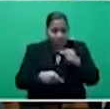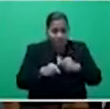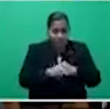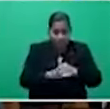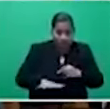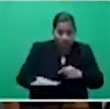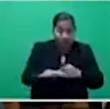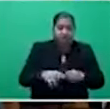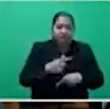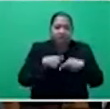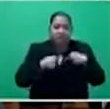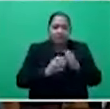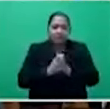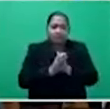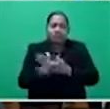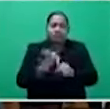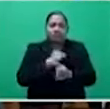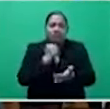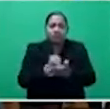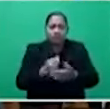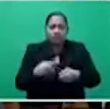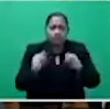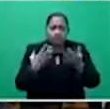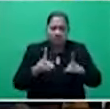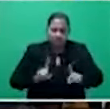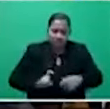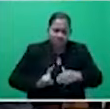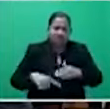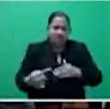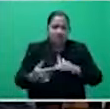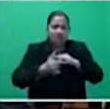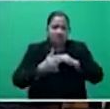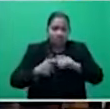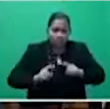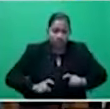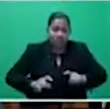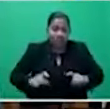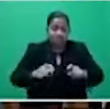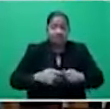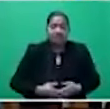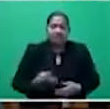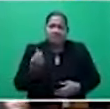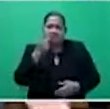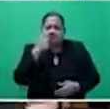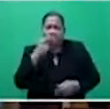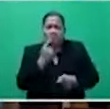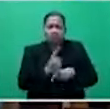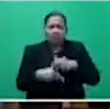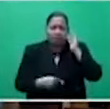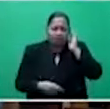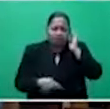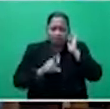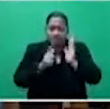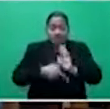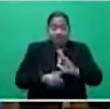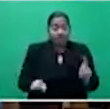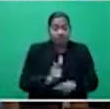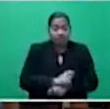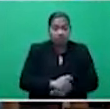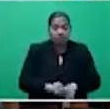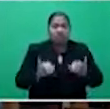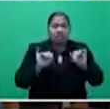to ensuring, sir, that we provide the stability, the level of consistency, Mr. Speaker, sir. Some people talk about it's time for change. The issue is